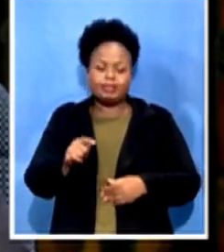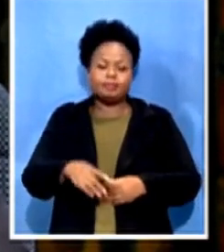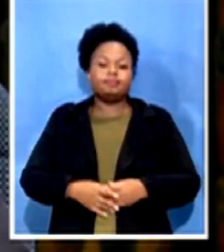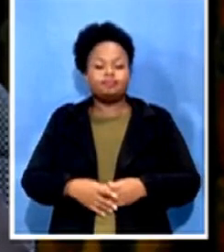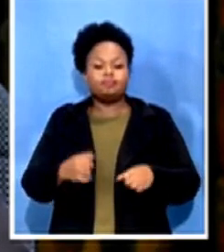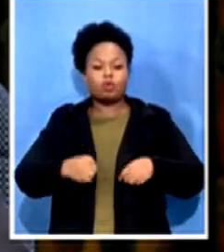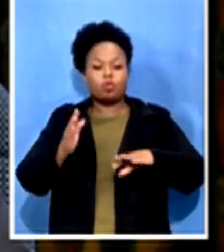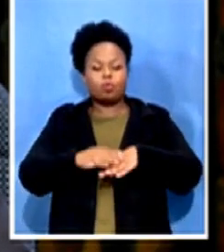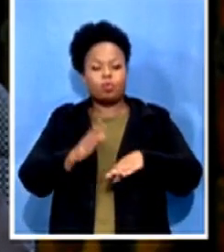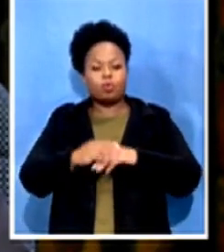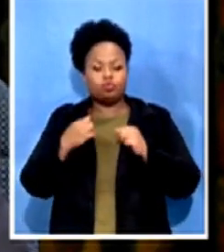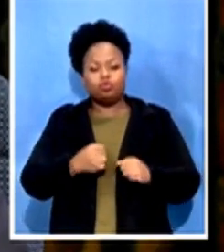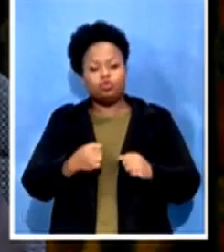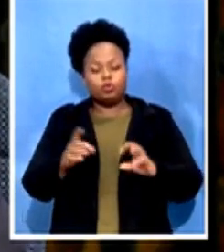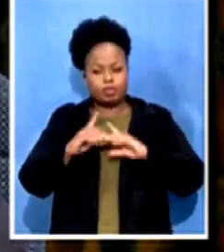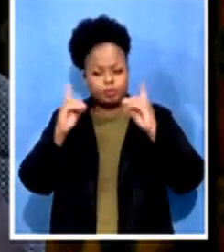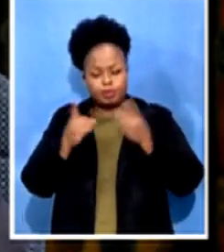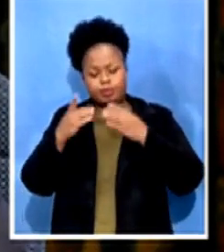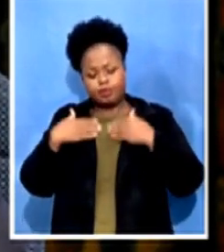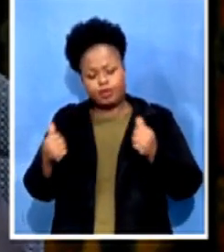Health working with you as it will.